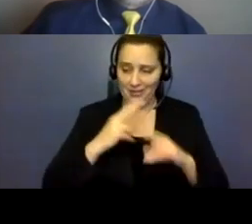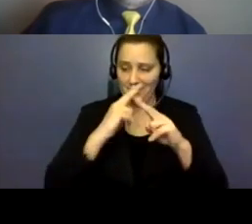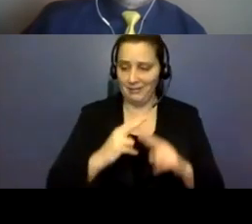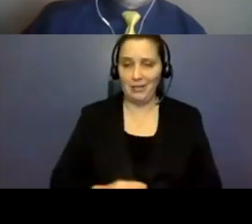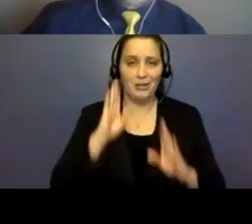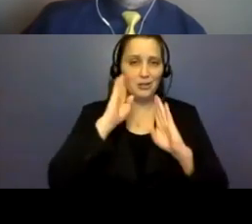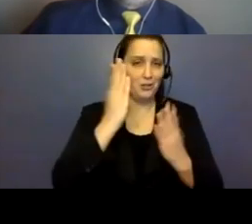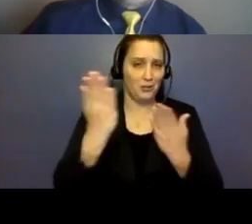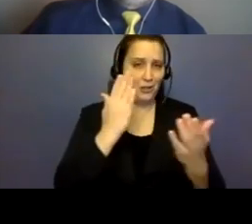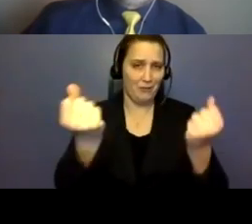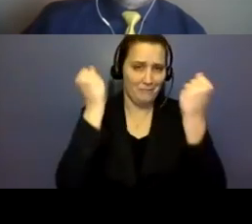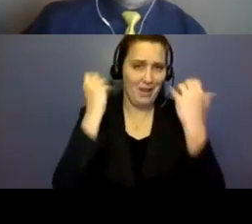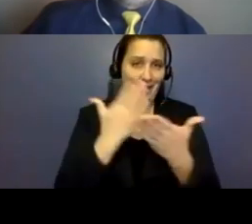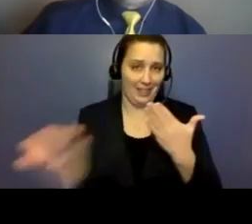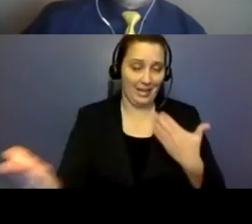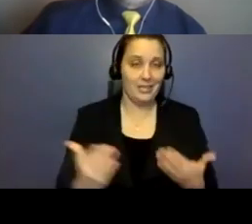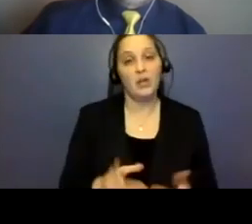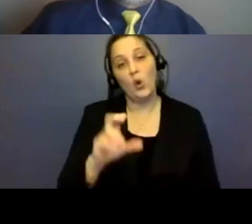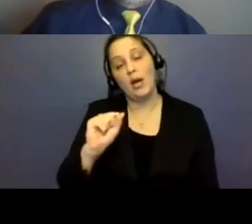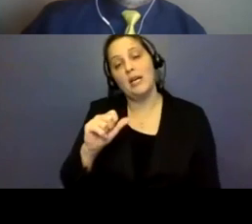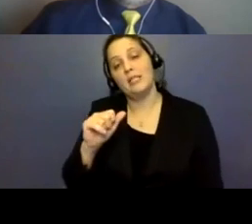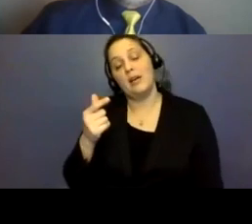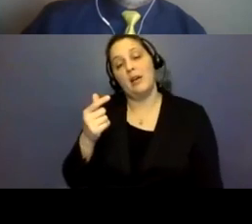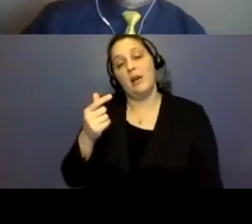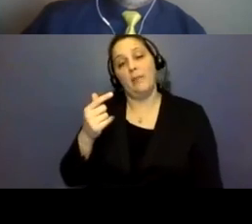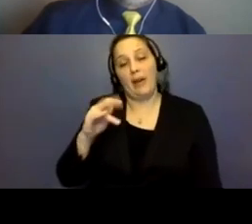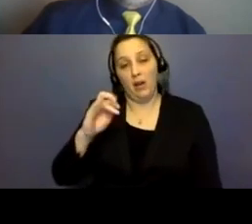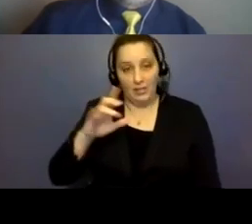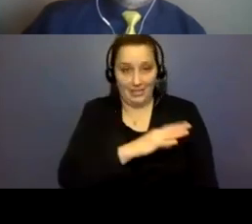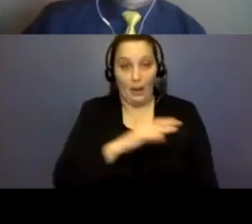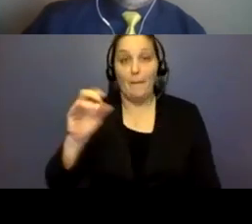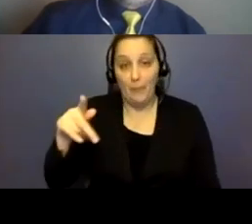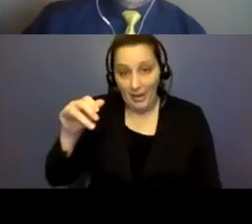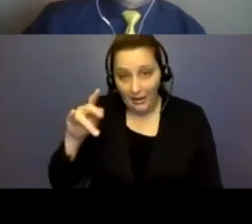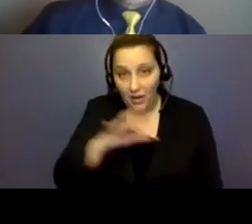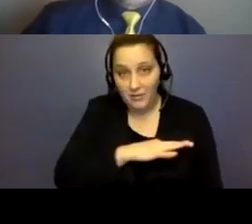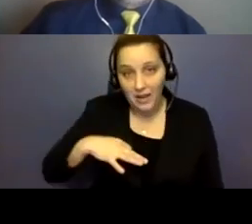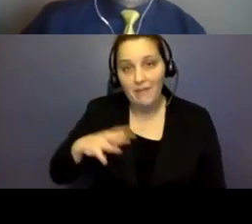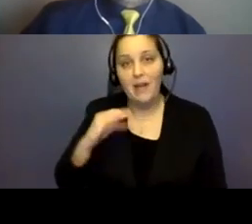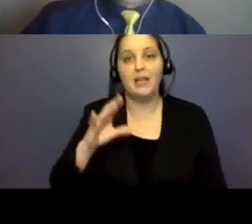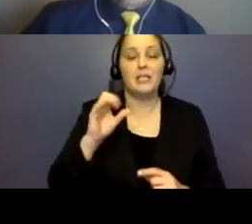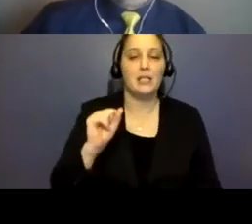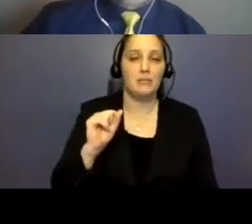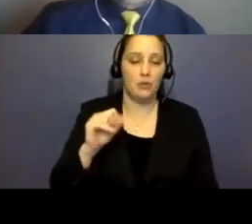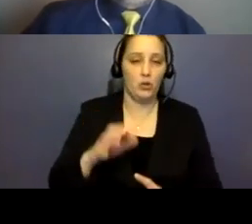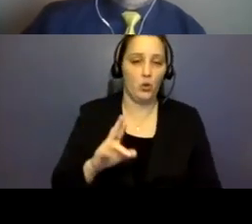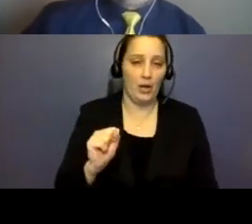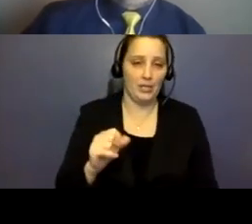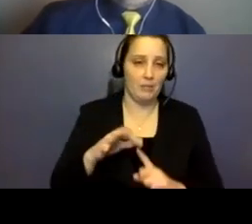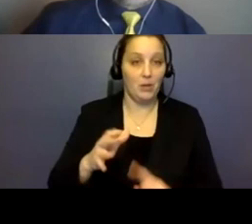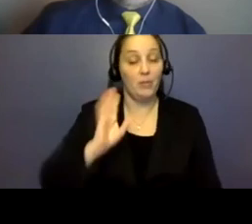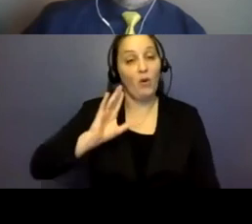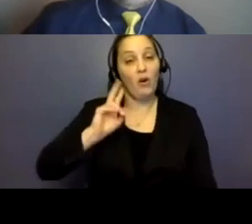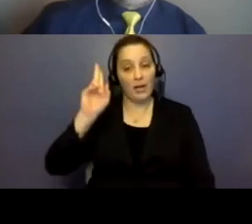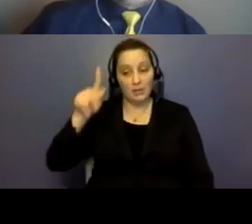Iraqi Freedom, U.S. Joint and Army Pentagon Staffs, and U.S. Special Operations Command. Formerly a Vice President for